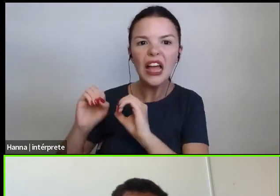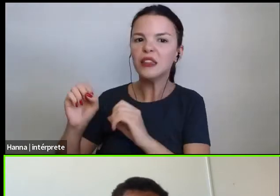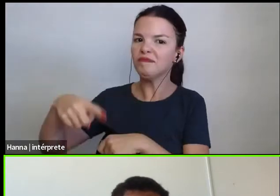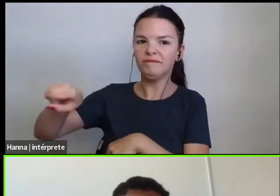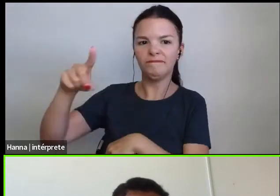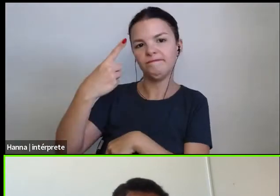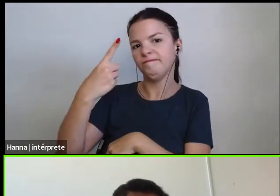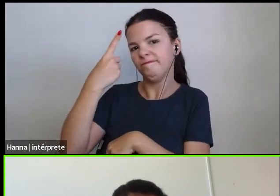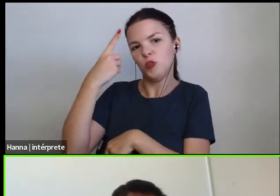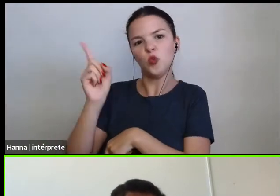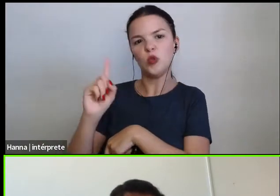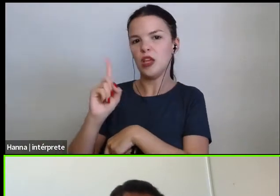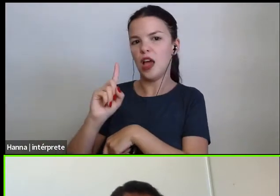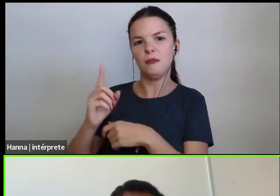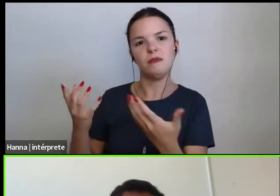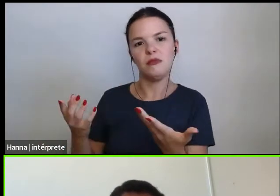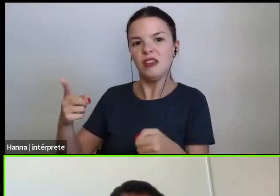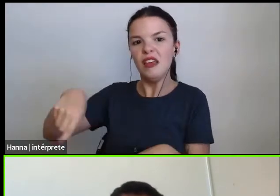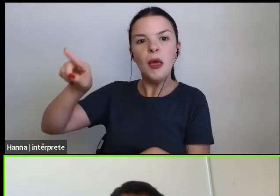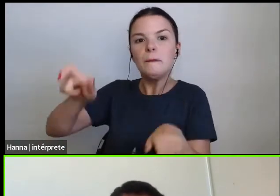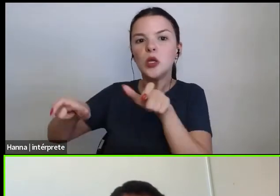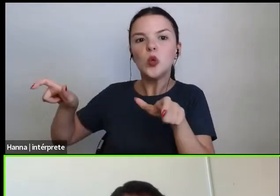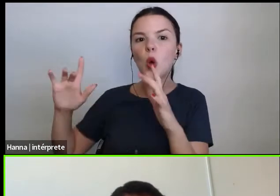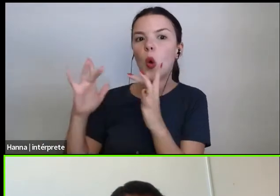don't have contact with deaf people.